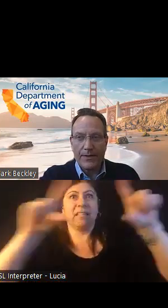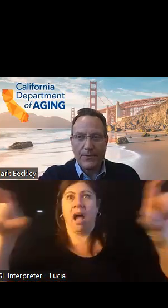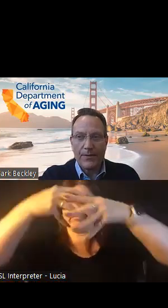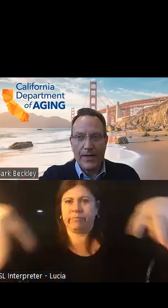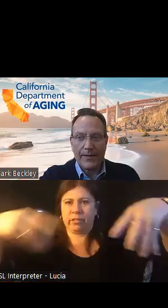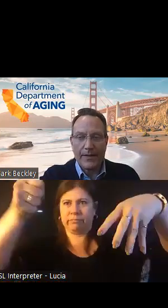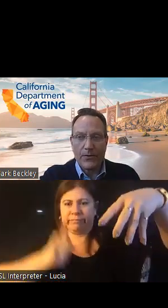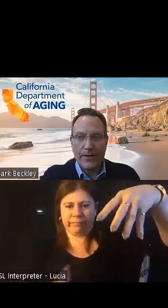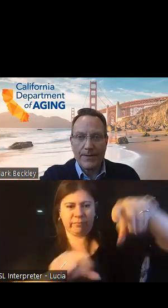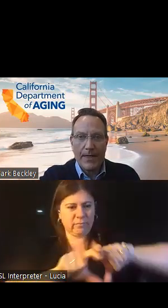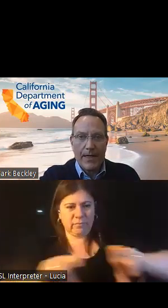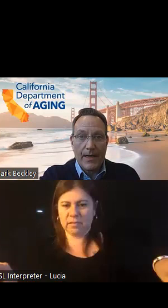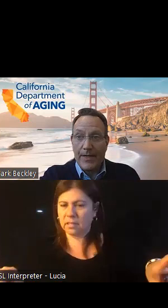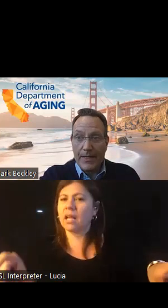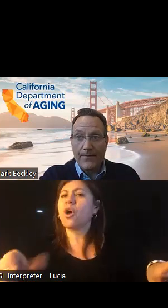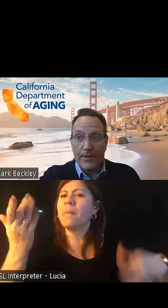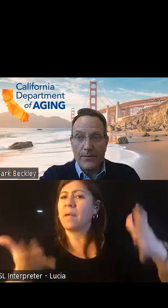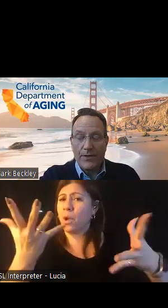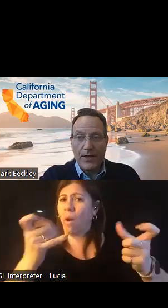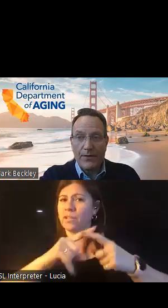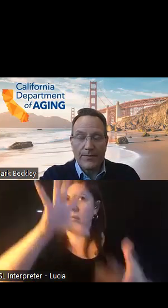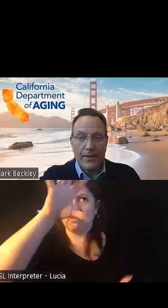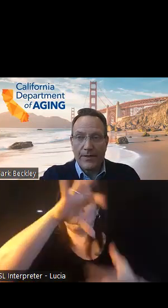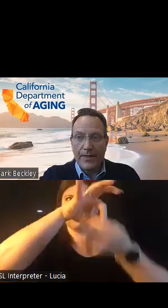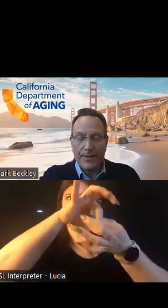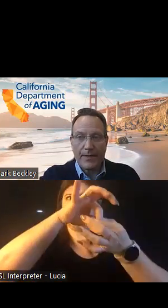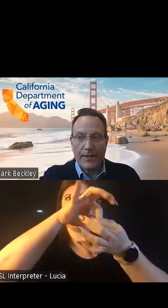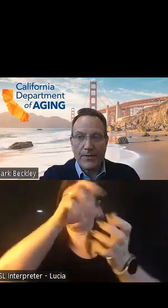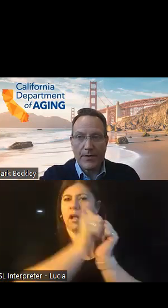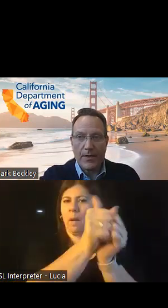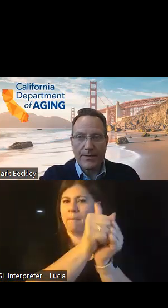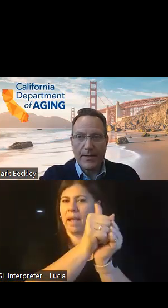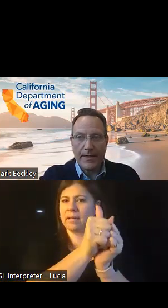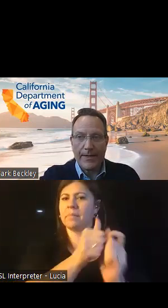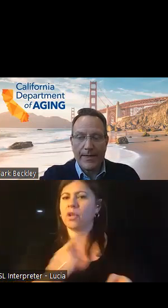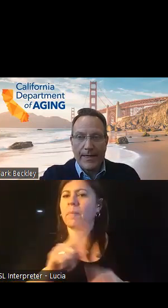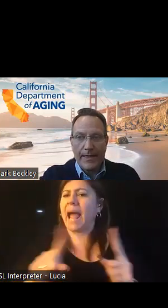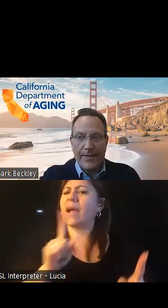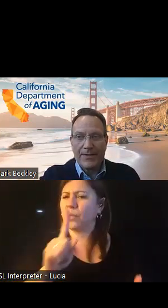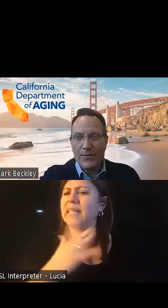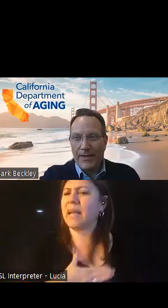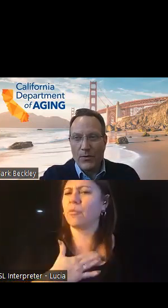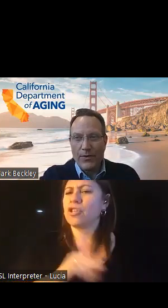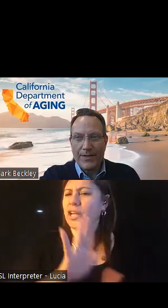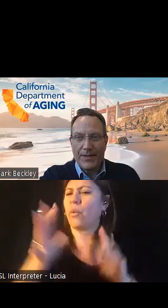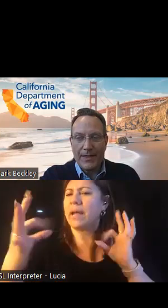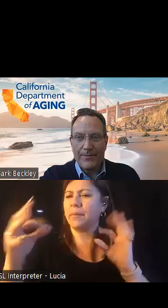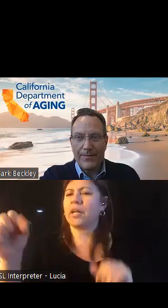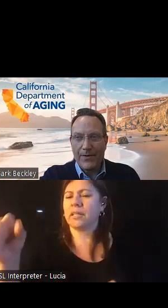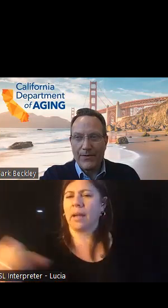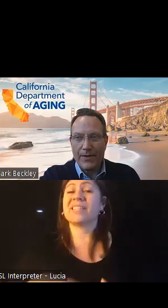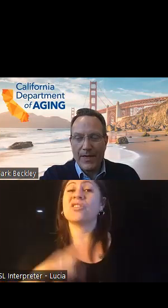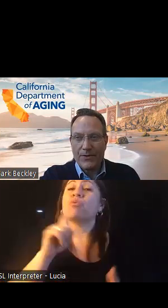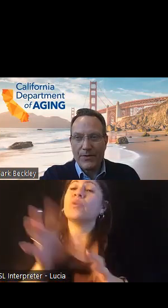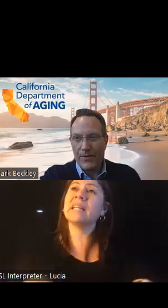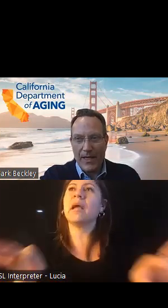want to combine categories, but definitely appreciate your input. And like I say, keep your comments coming. It's really important that